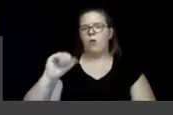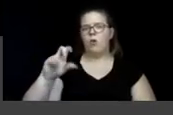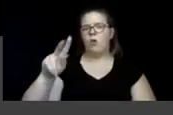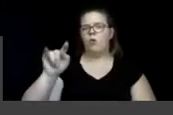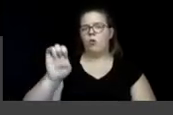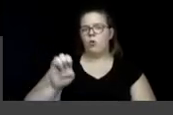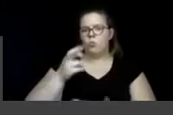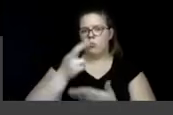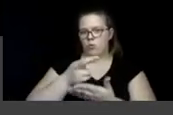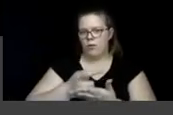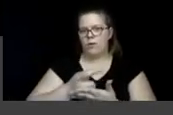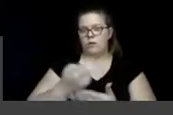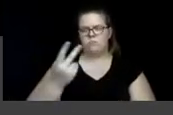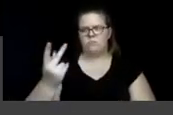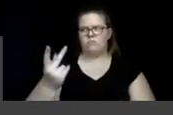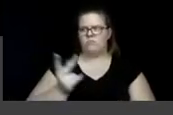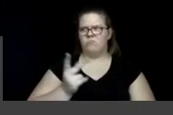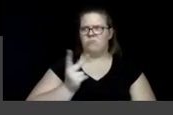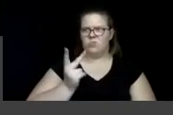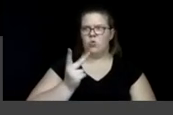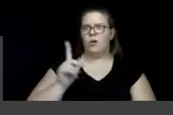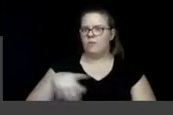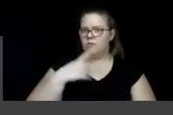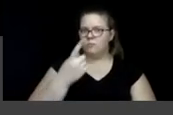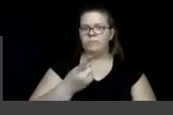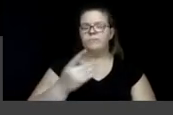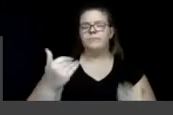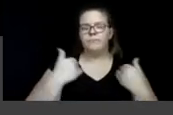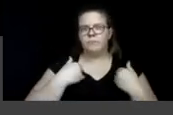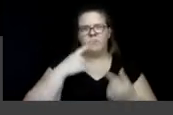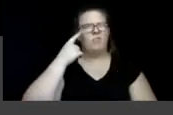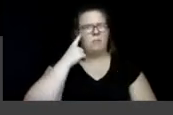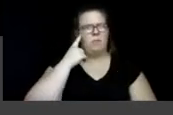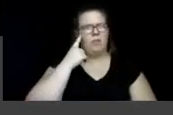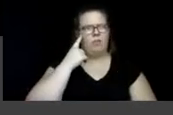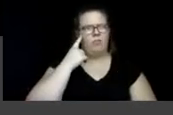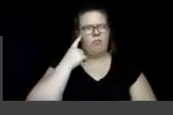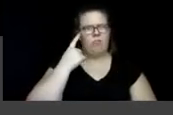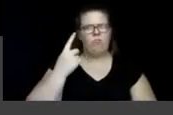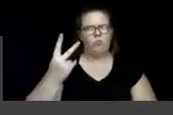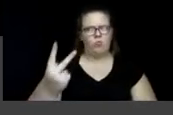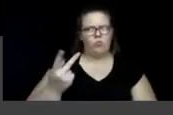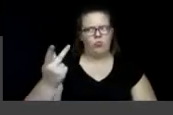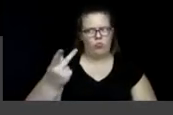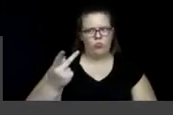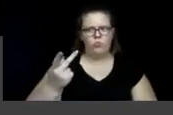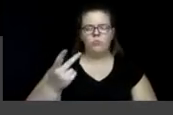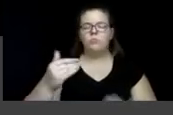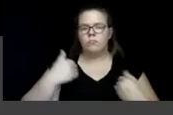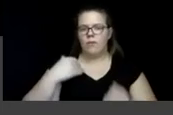two, I believe that's still true, that we're the only two that have acute rehab.